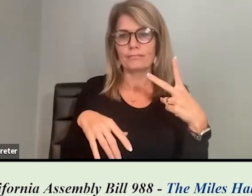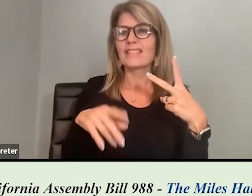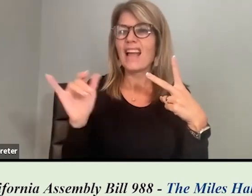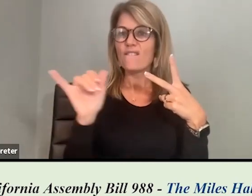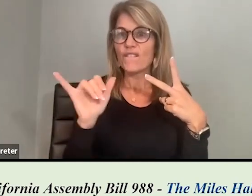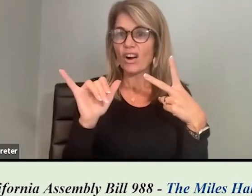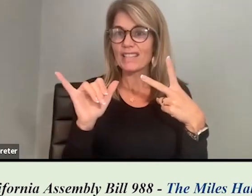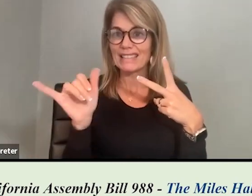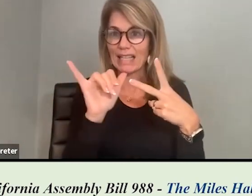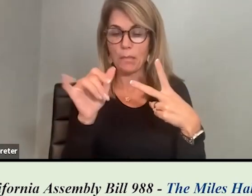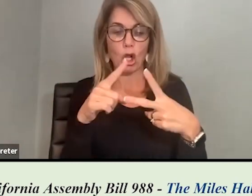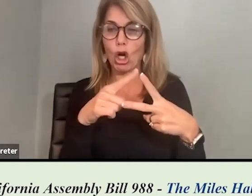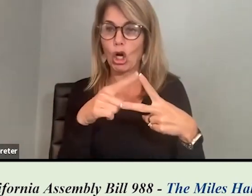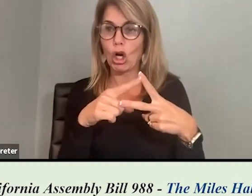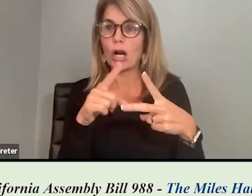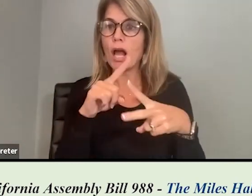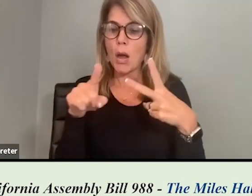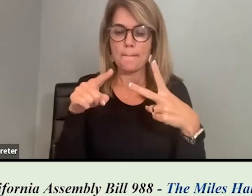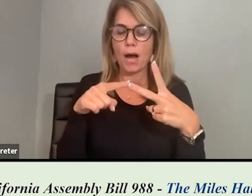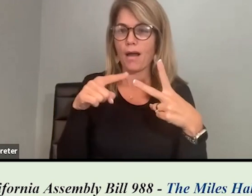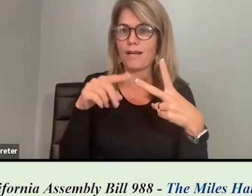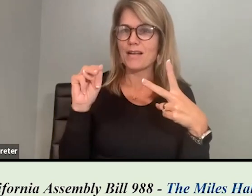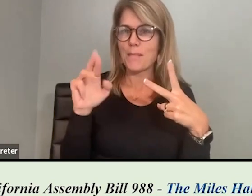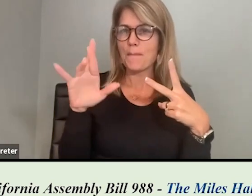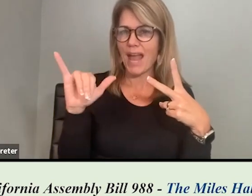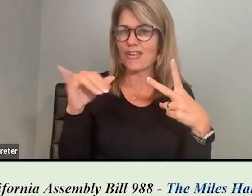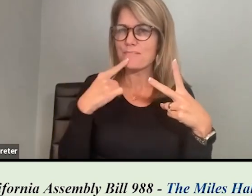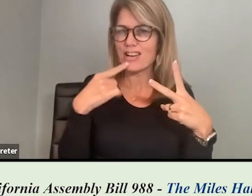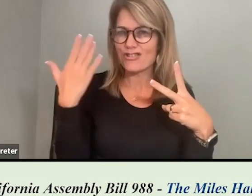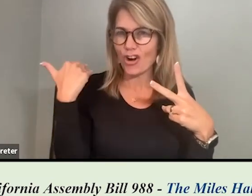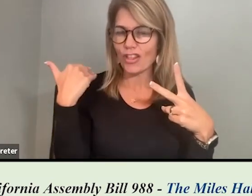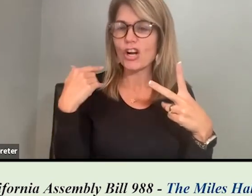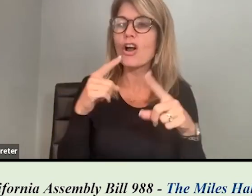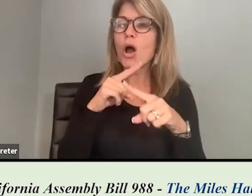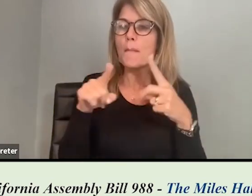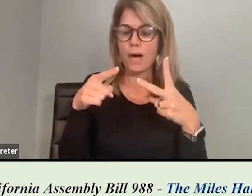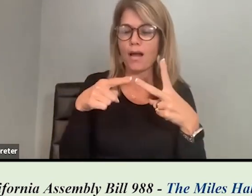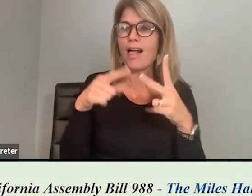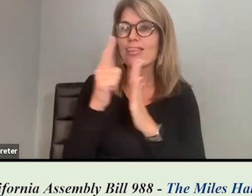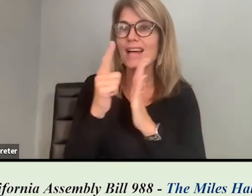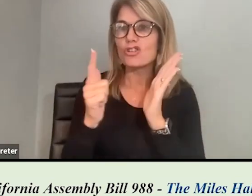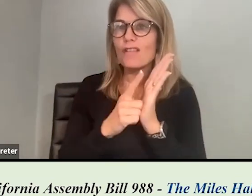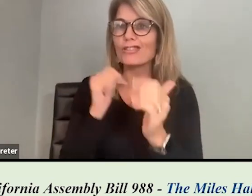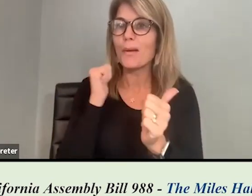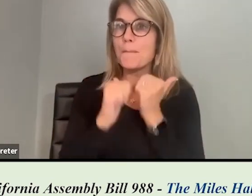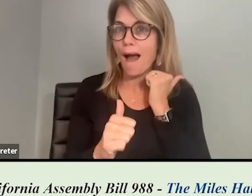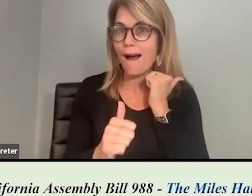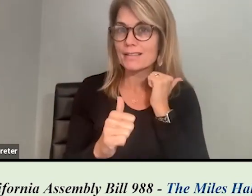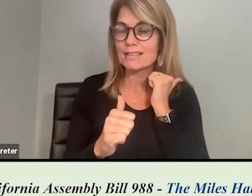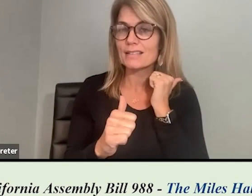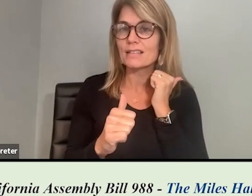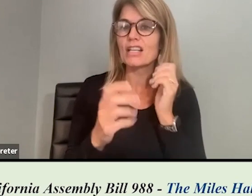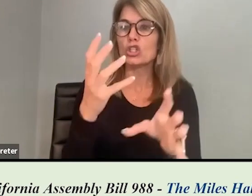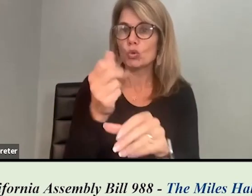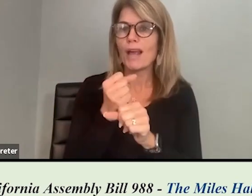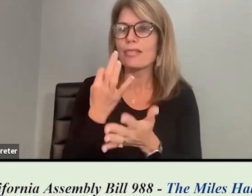California is another one of the states that Mary had presented earlier that has been able to get the legislation passed to be able to get that